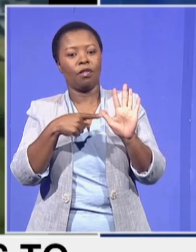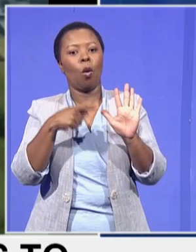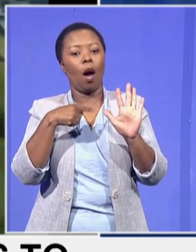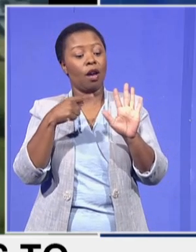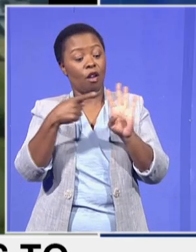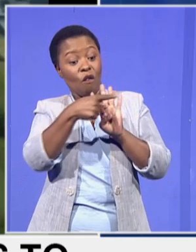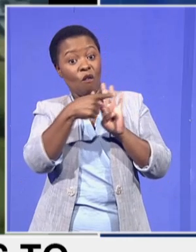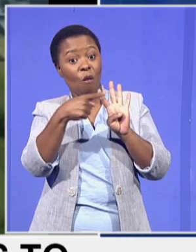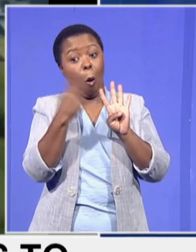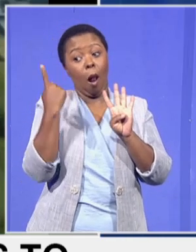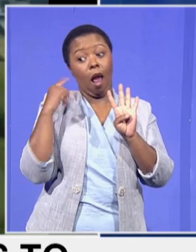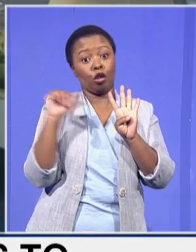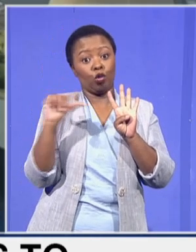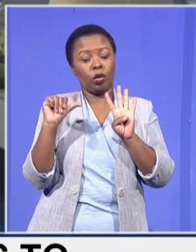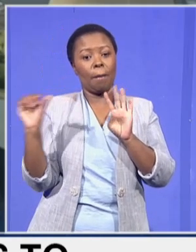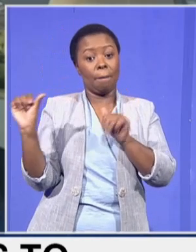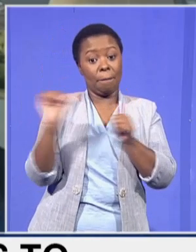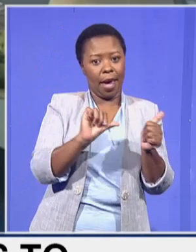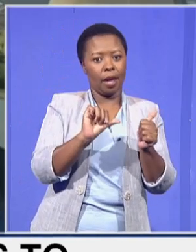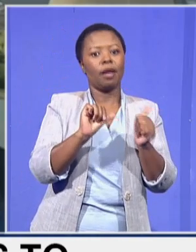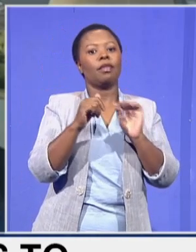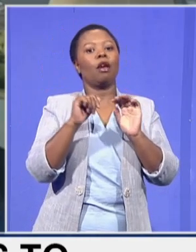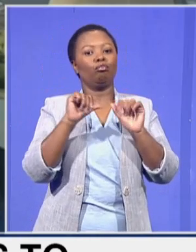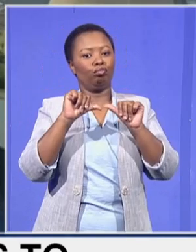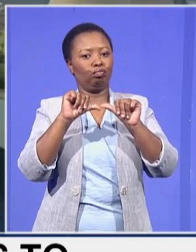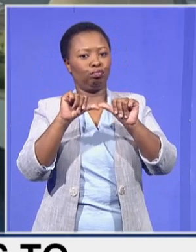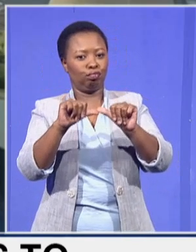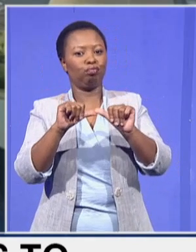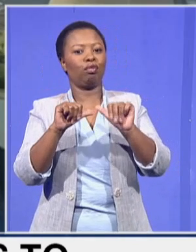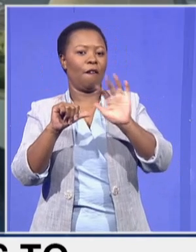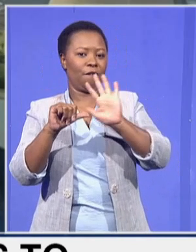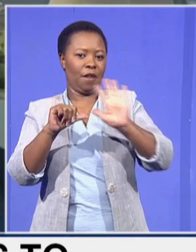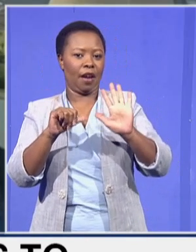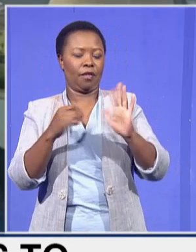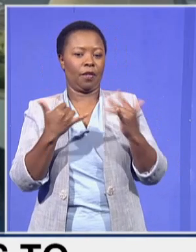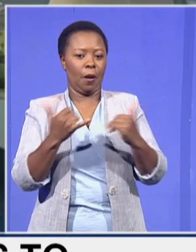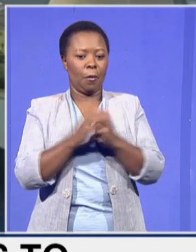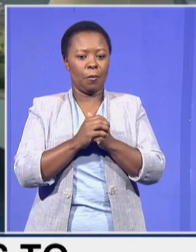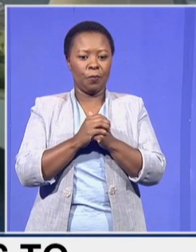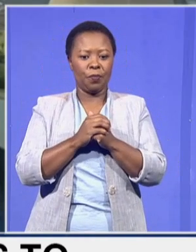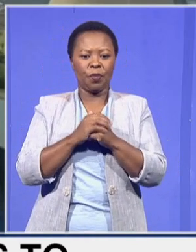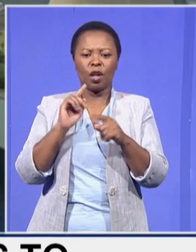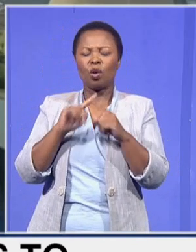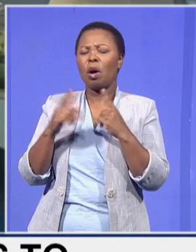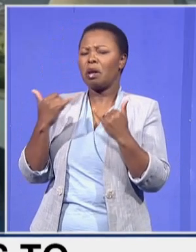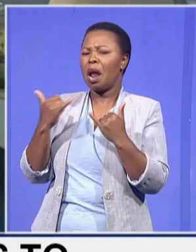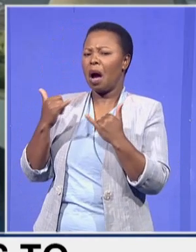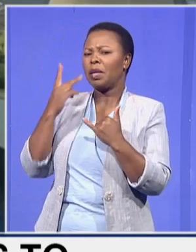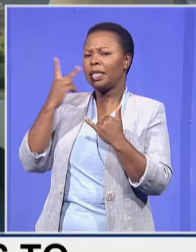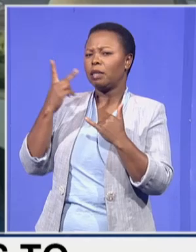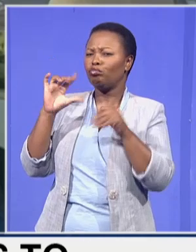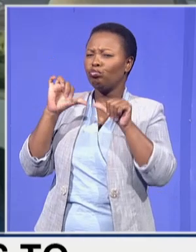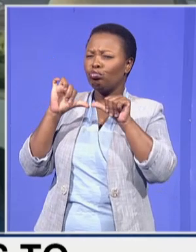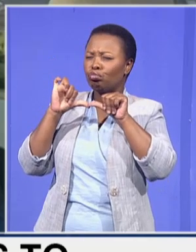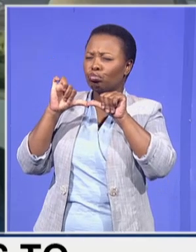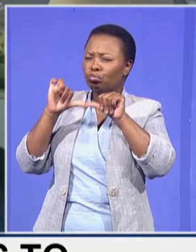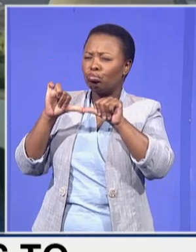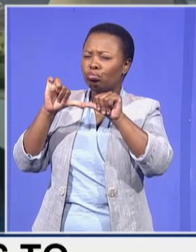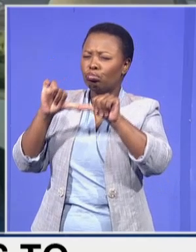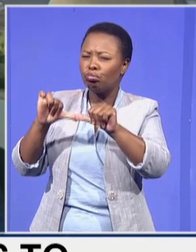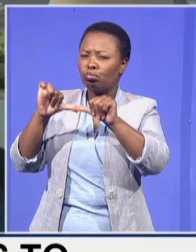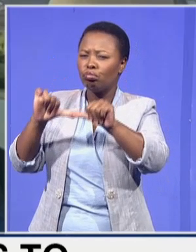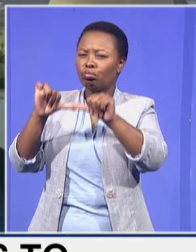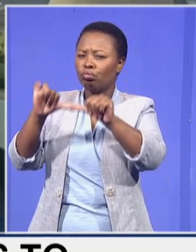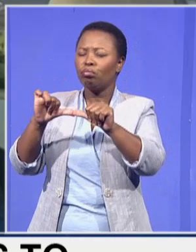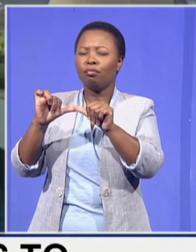week. Let's look at the sustainability level. I mean, this is certainly an upward trend, but how sustainable is it? And I